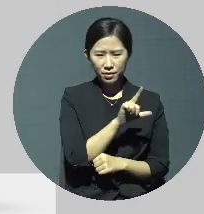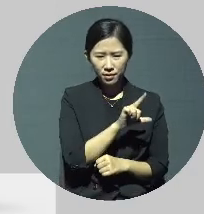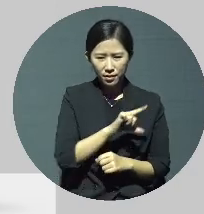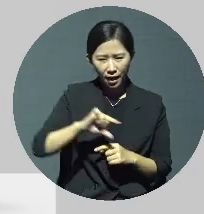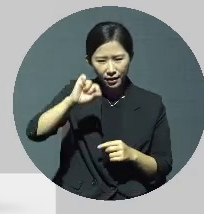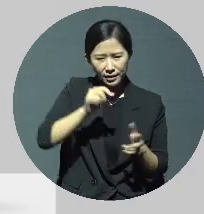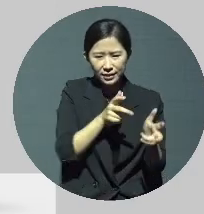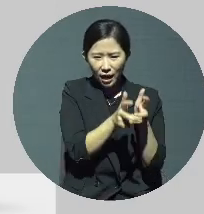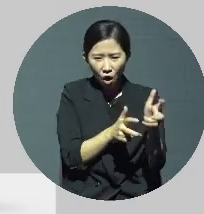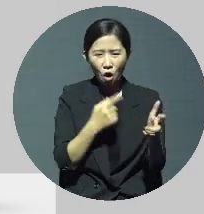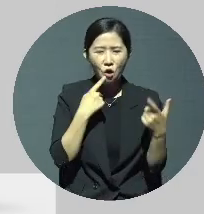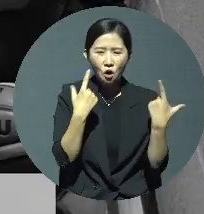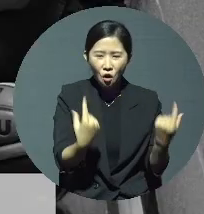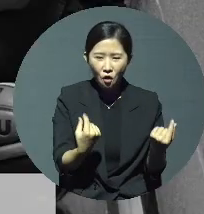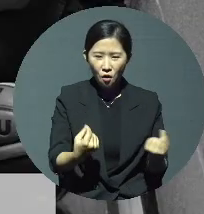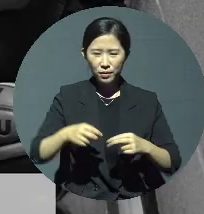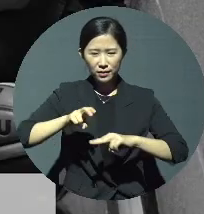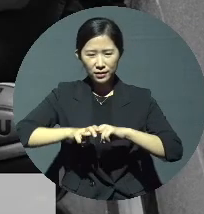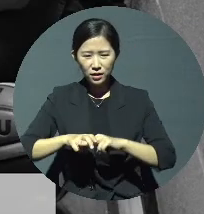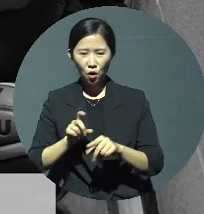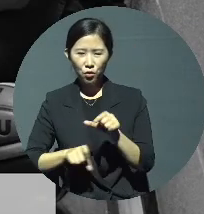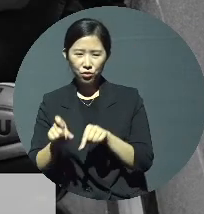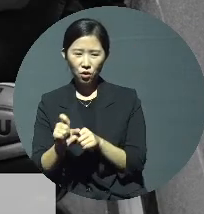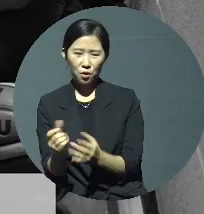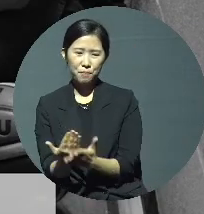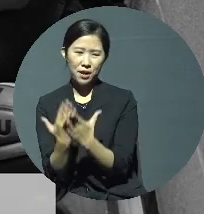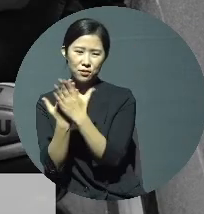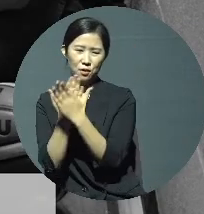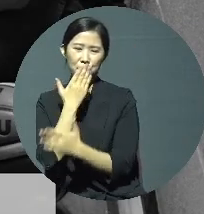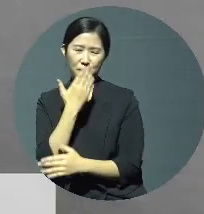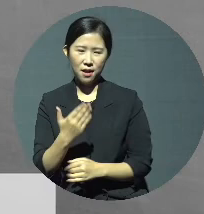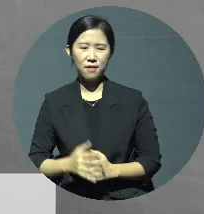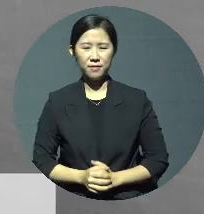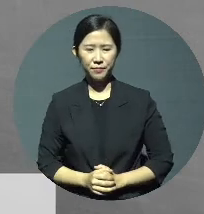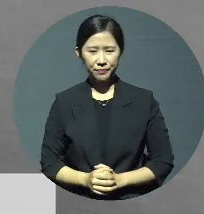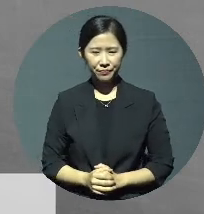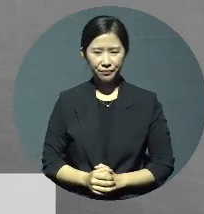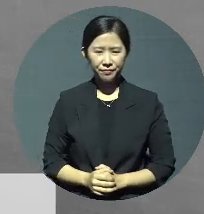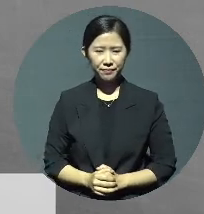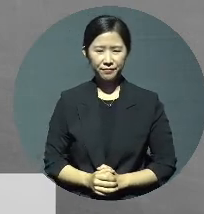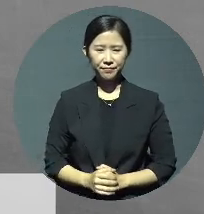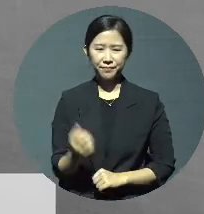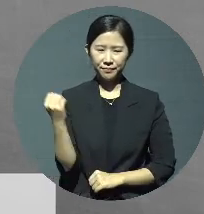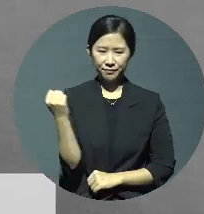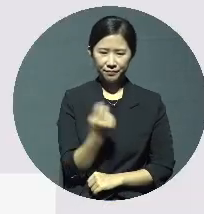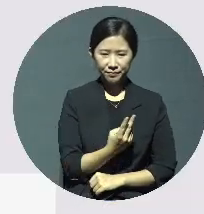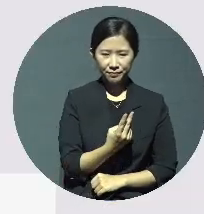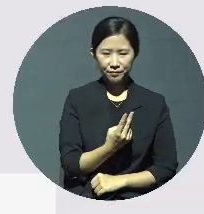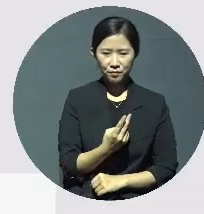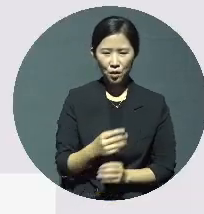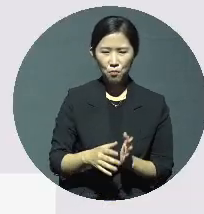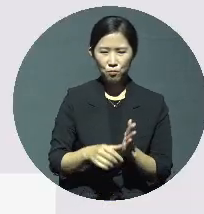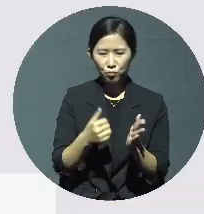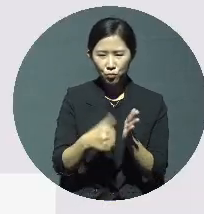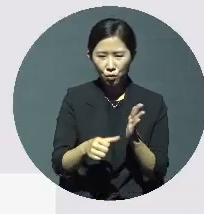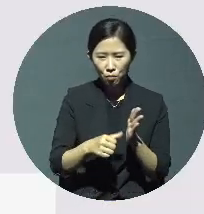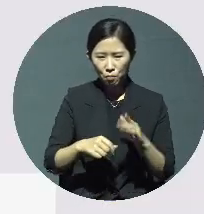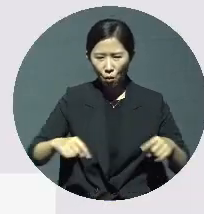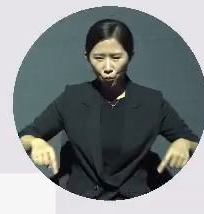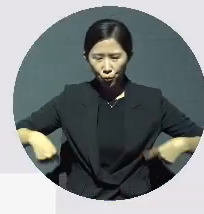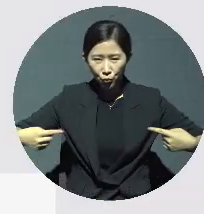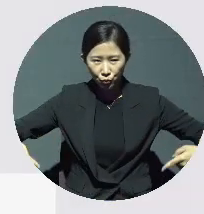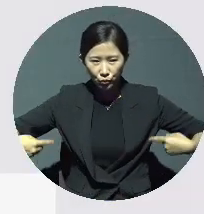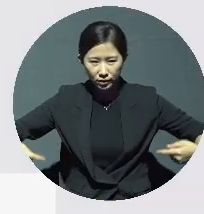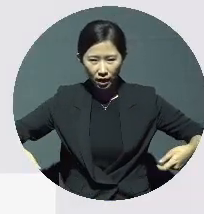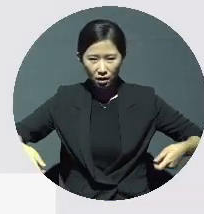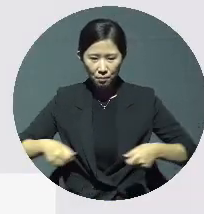the Go wheelchair, and really that was about tailoring. So making something made to measure using a 3D scan, 3D printed,